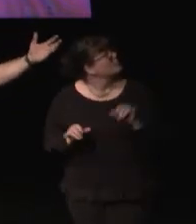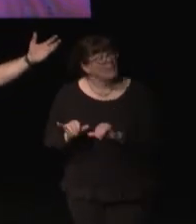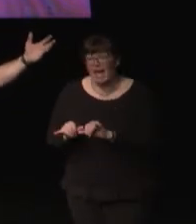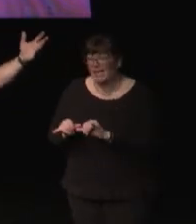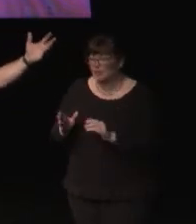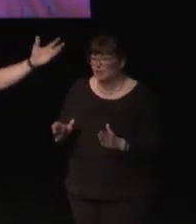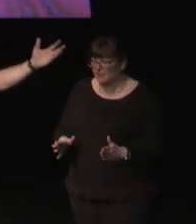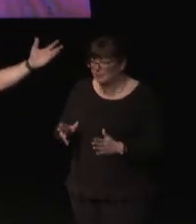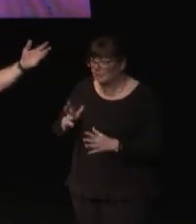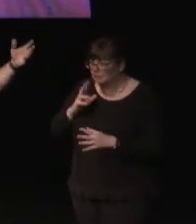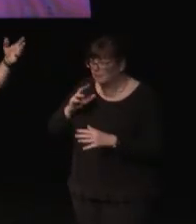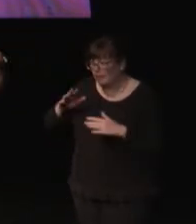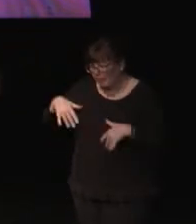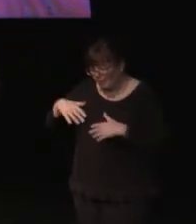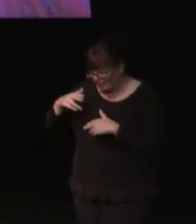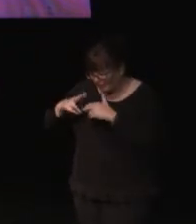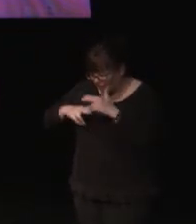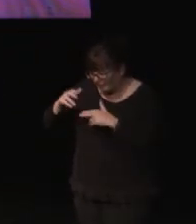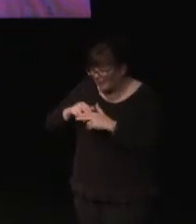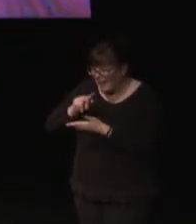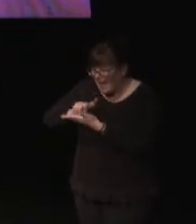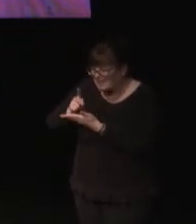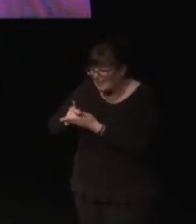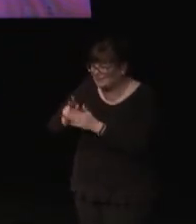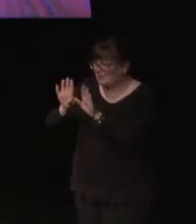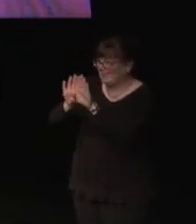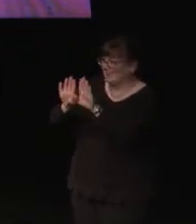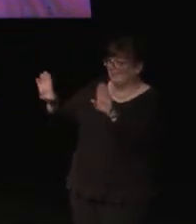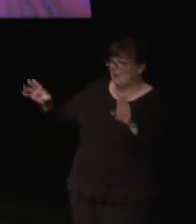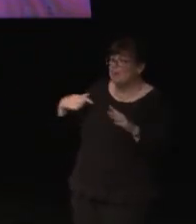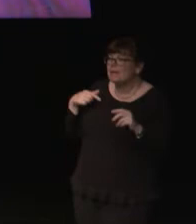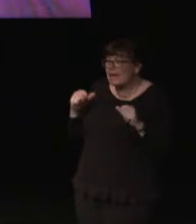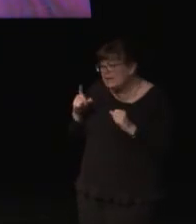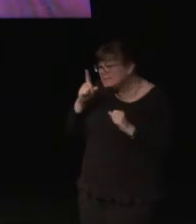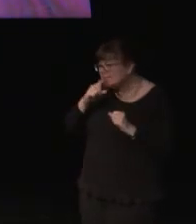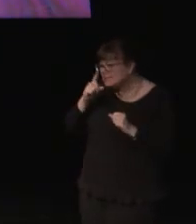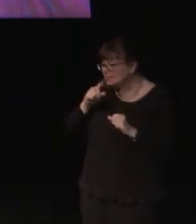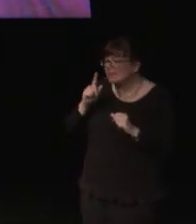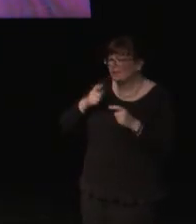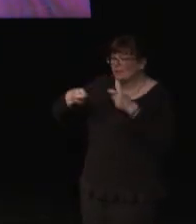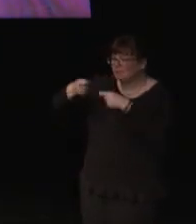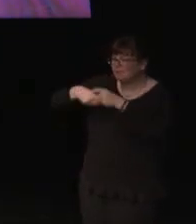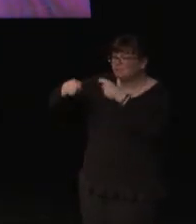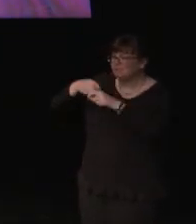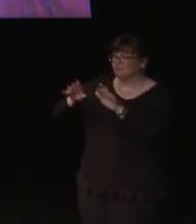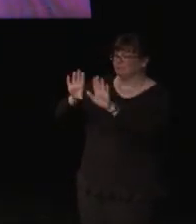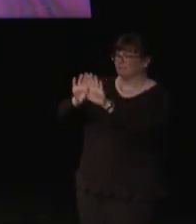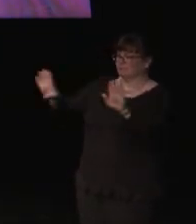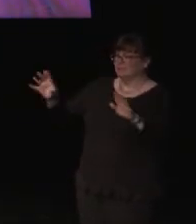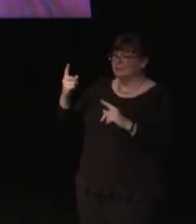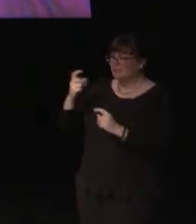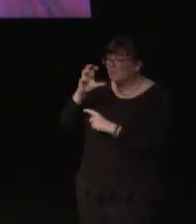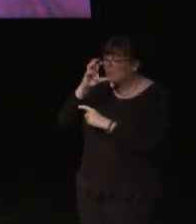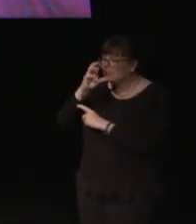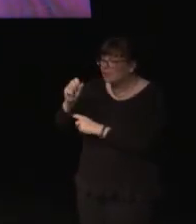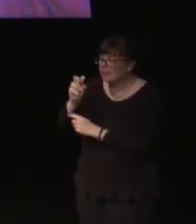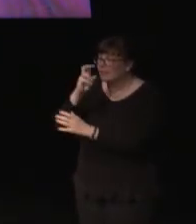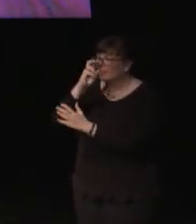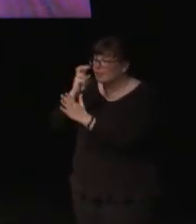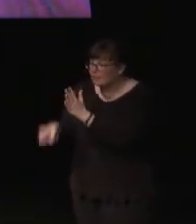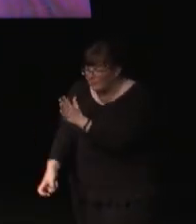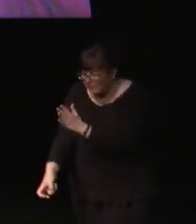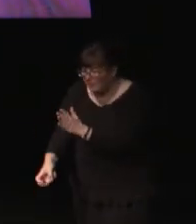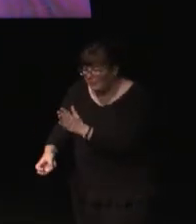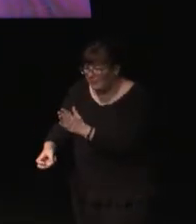built me a kitchen yet, but I could kind of simulate some of these things using something that's rich, that's interesting to them. So just another